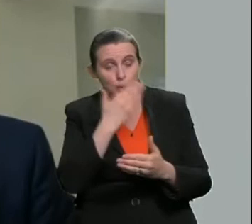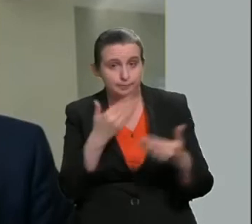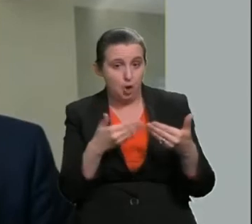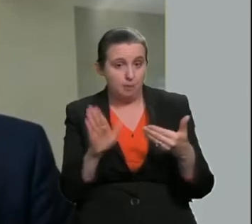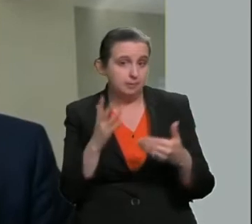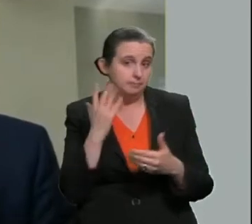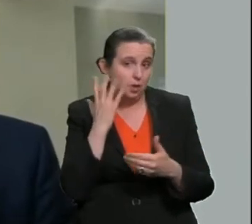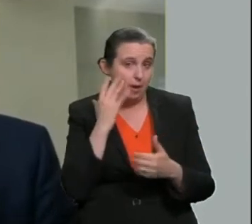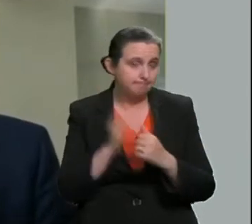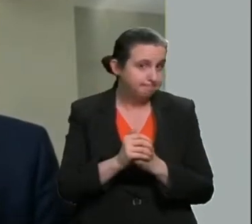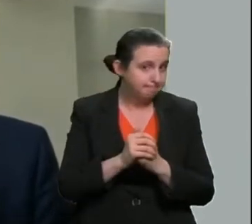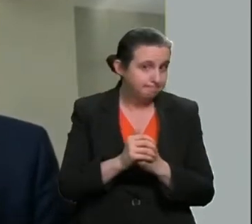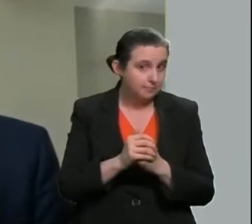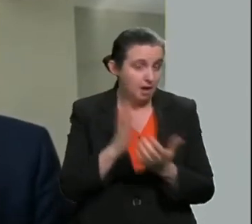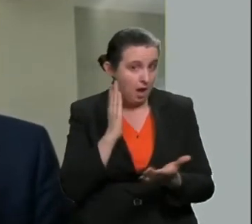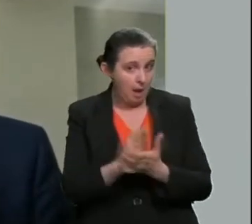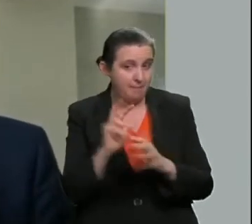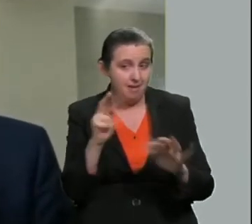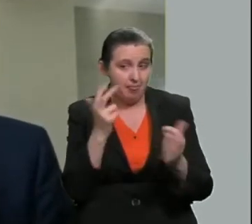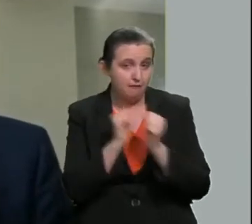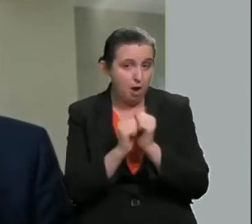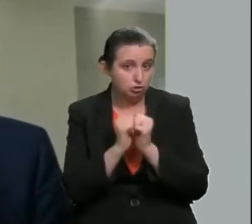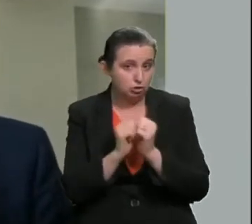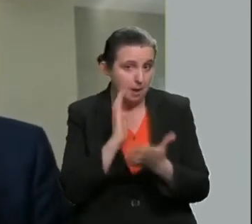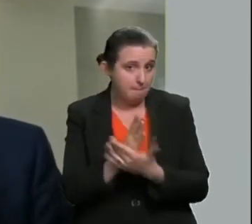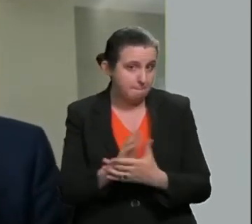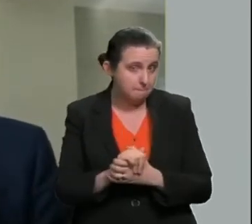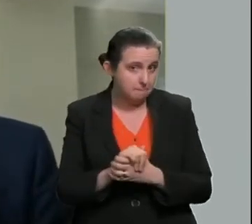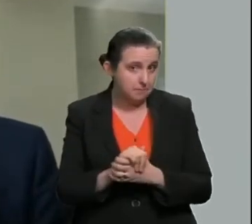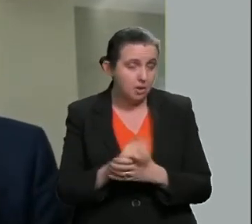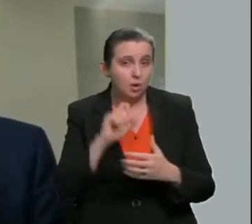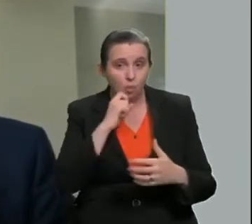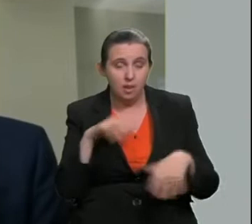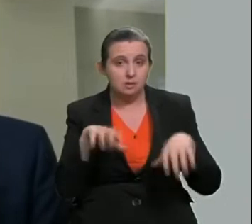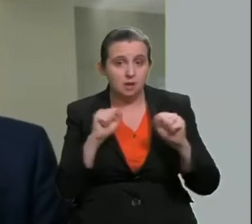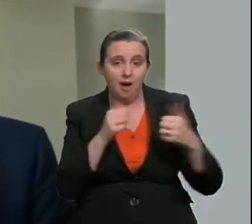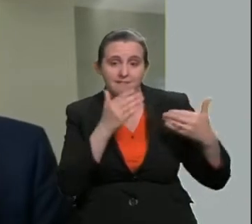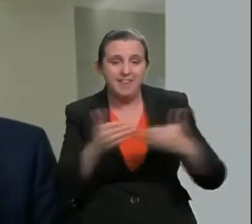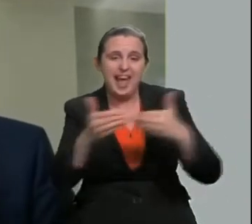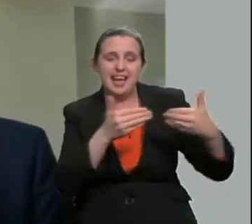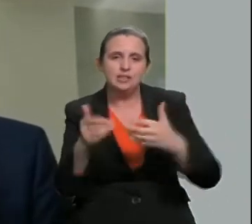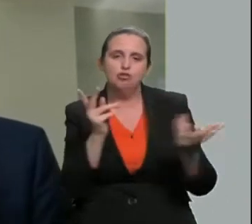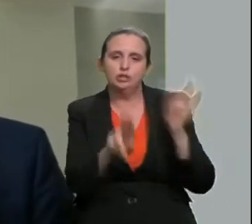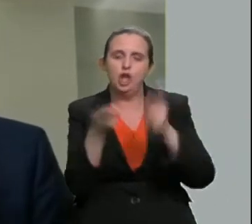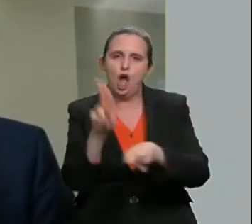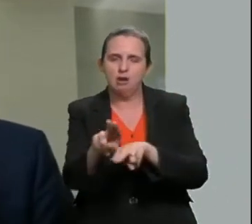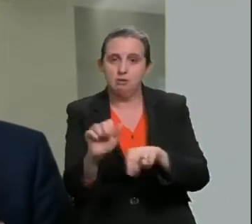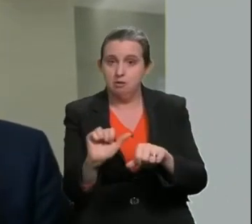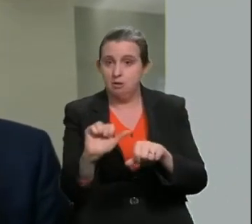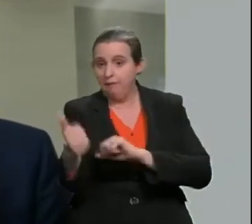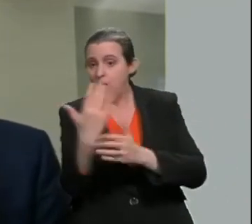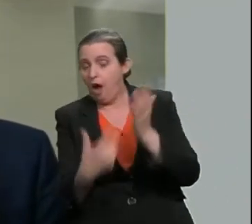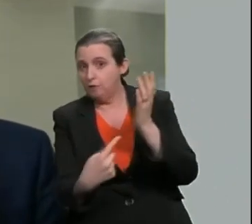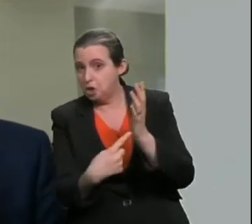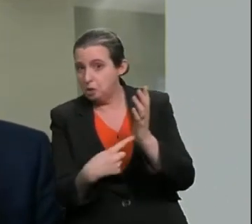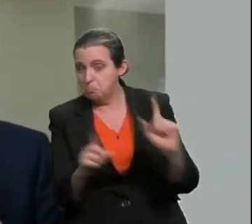of March and commit to starting any phased return straight after half term, so that the really damaging effects of being away